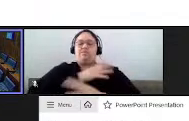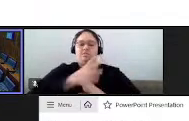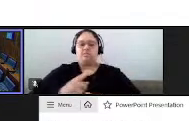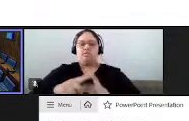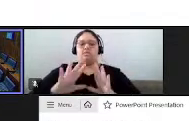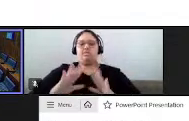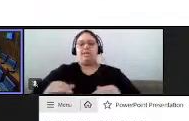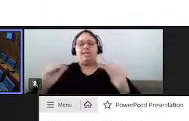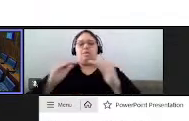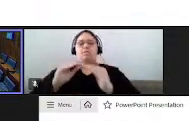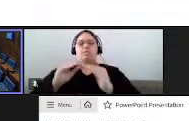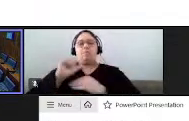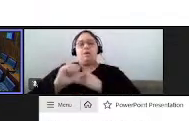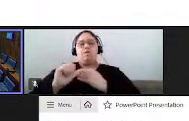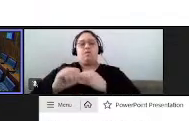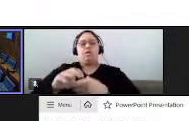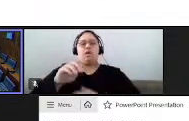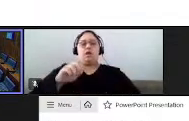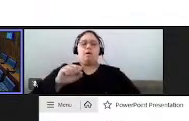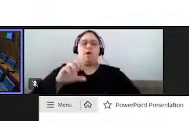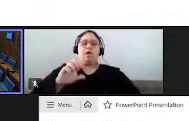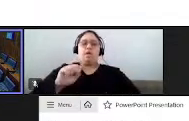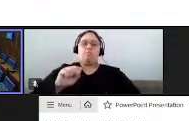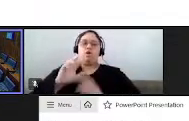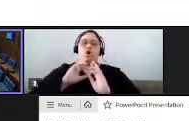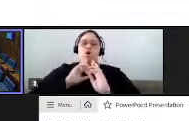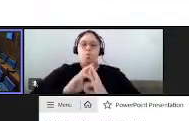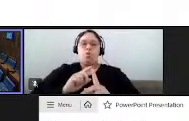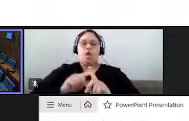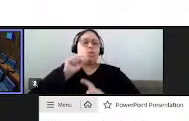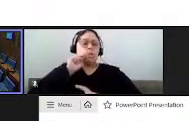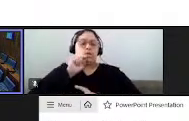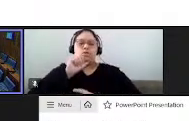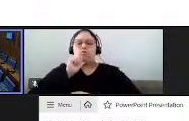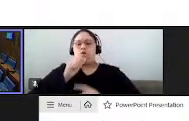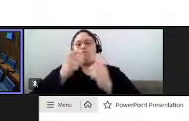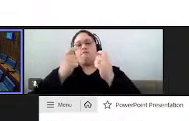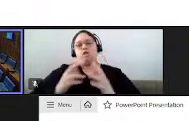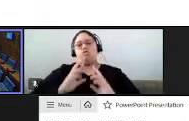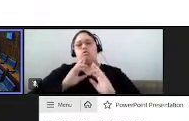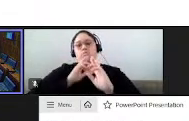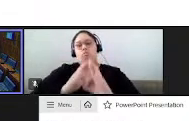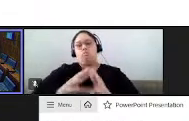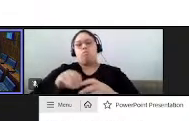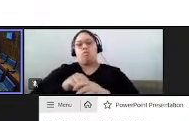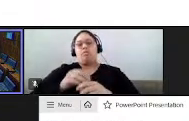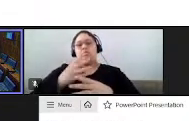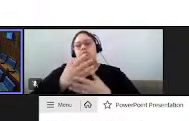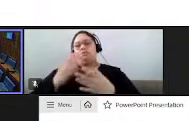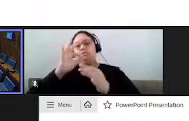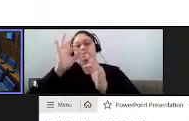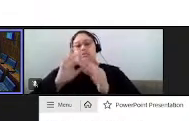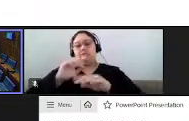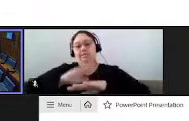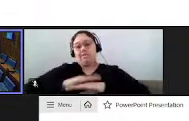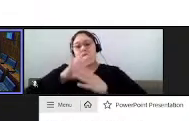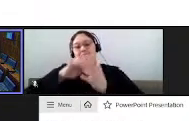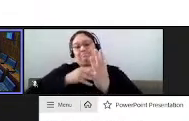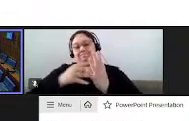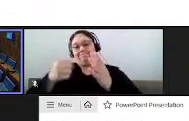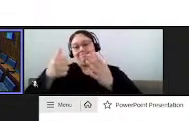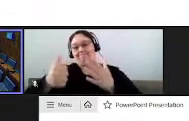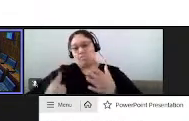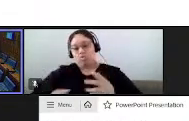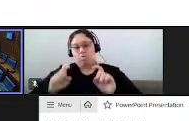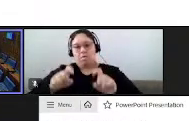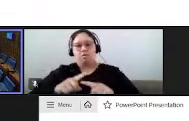monthly IYM reports, the financial report, as well as the quarterly non-financial reports within specified timeframes. Under